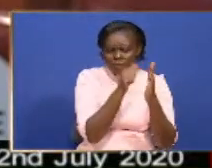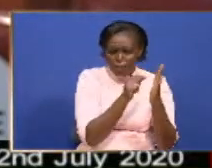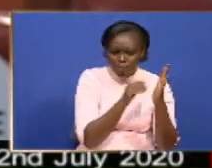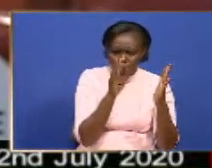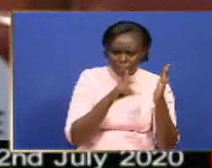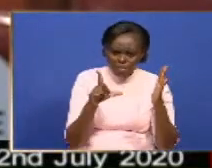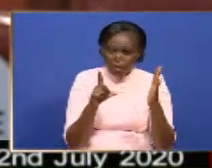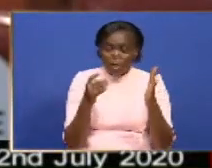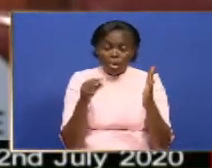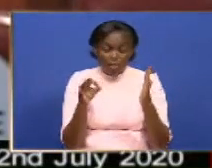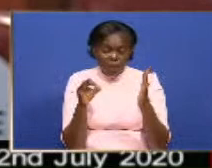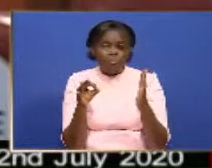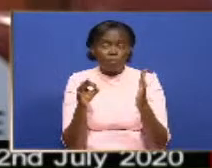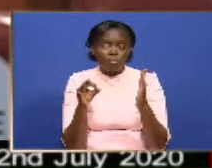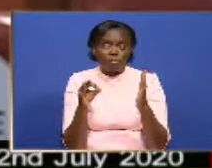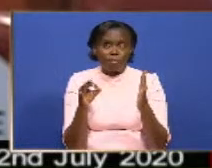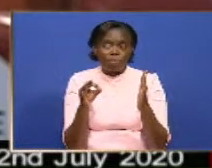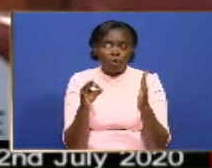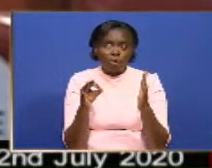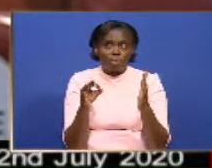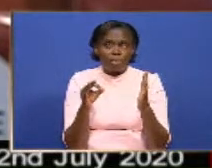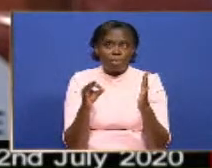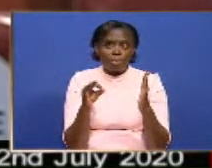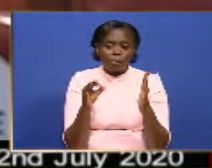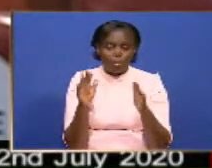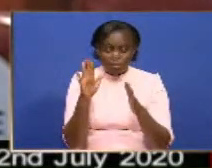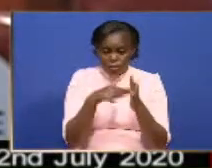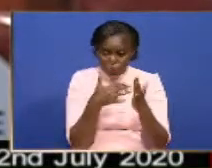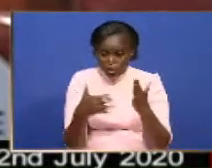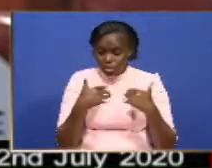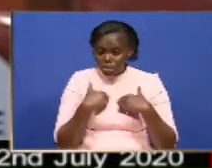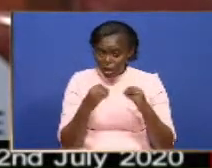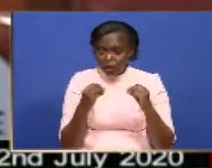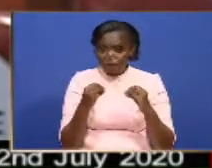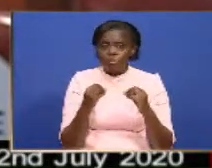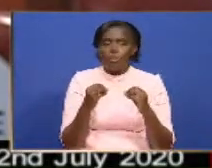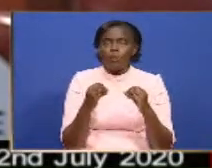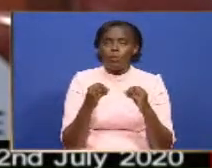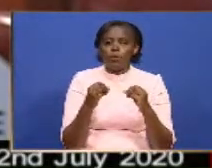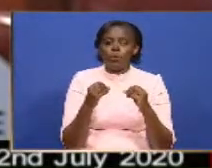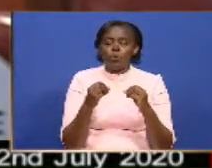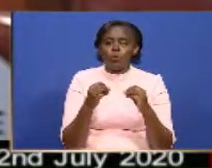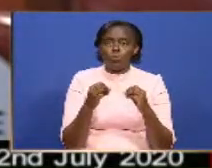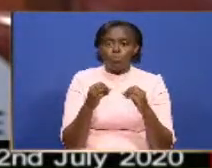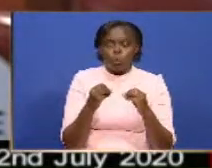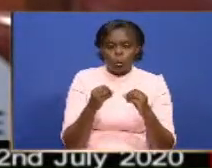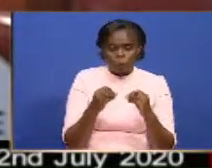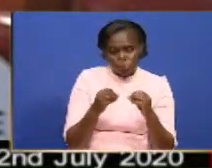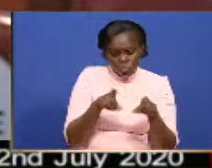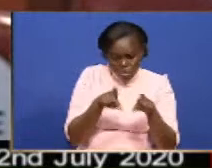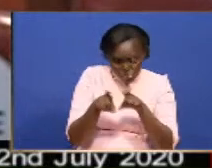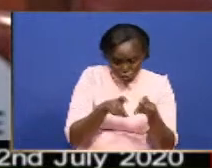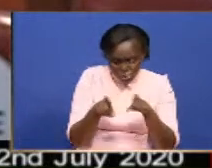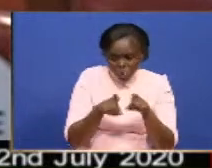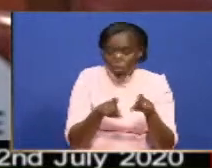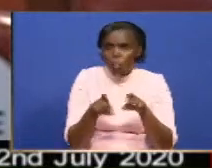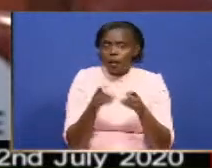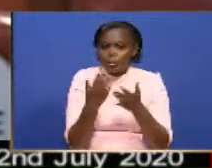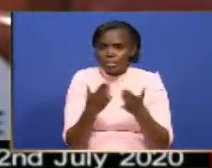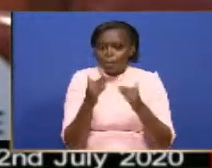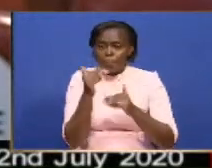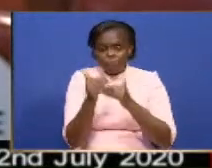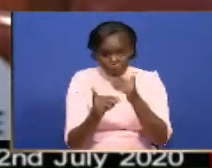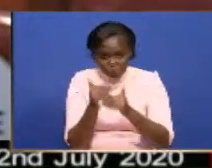do not find structures that will curtail some of these or put in place